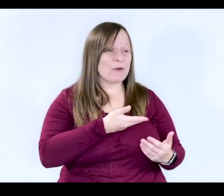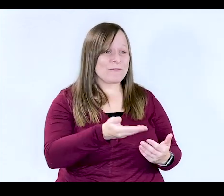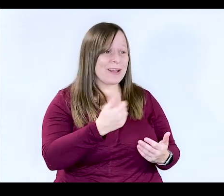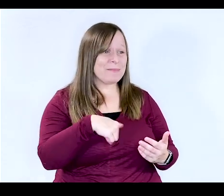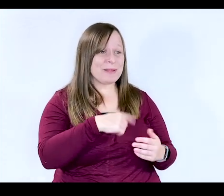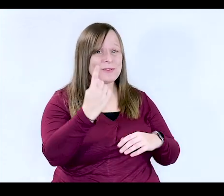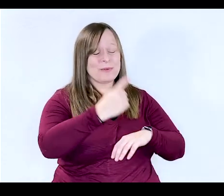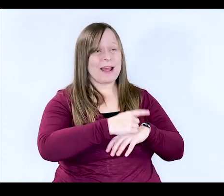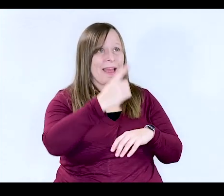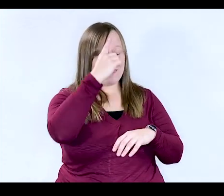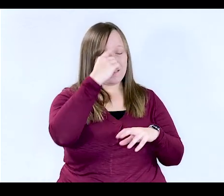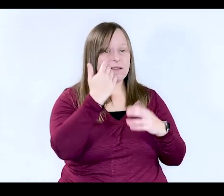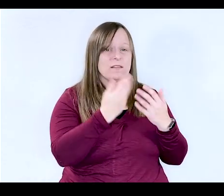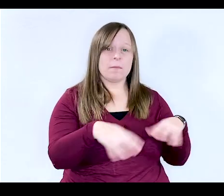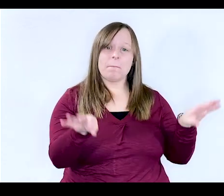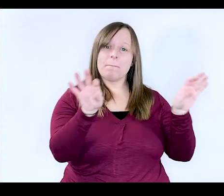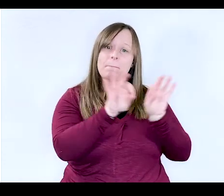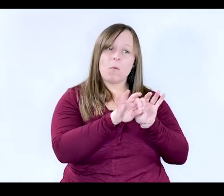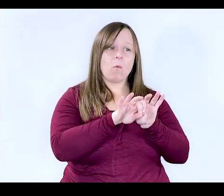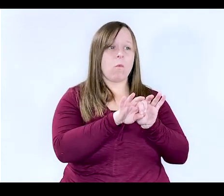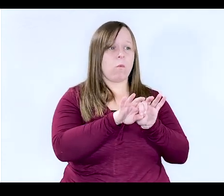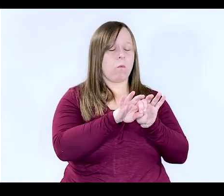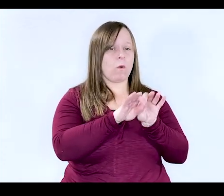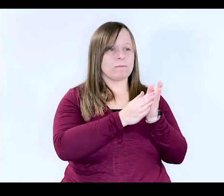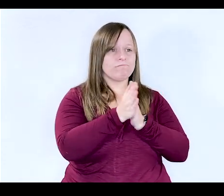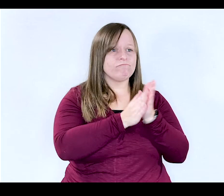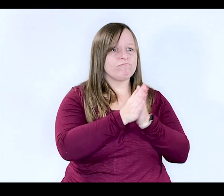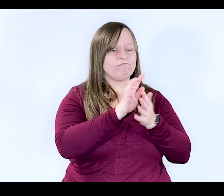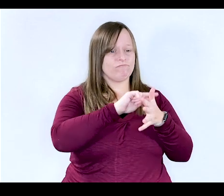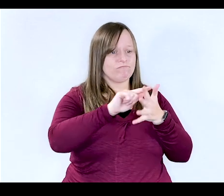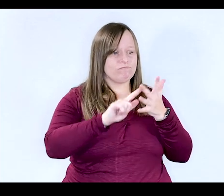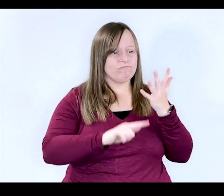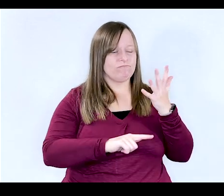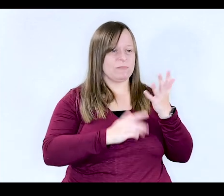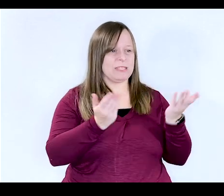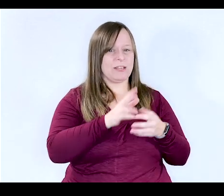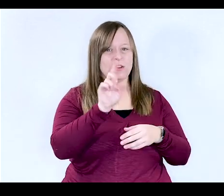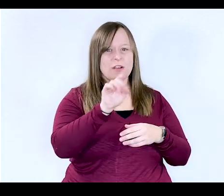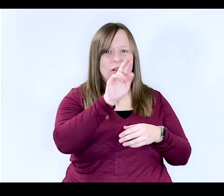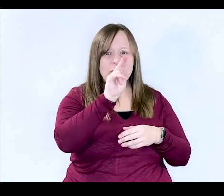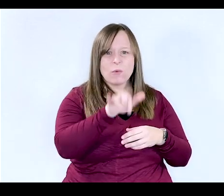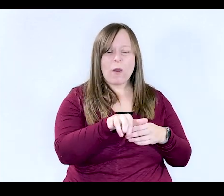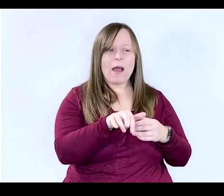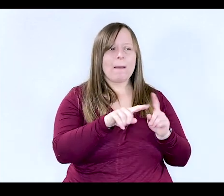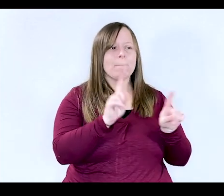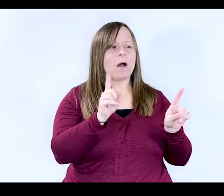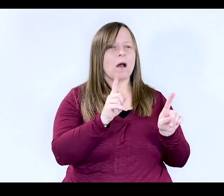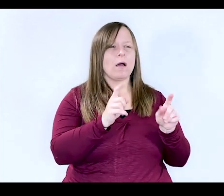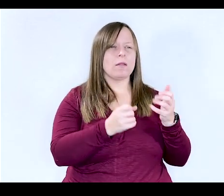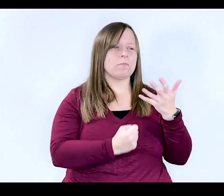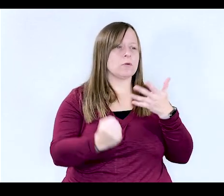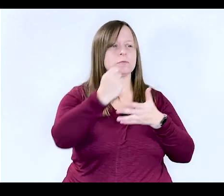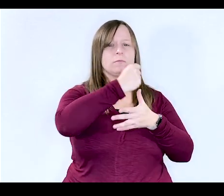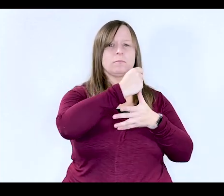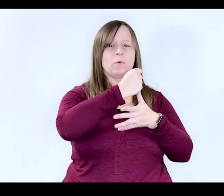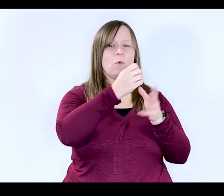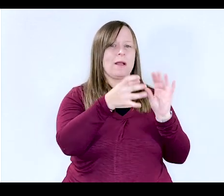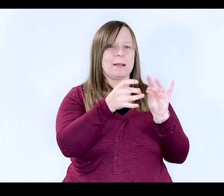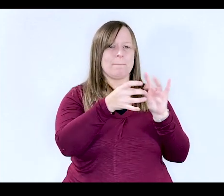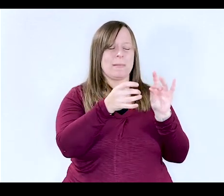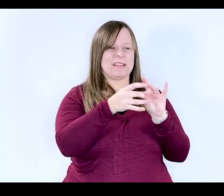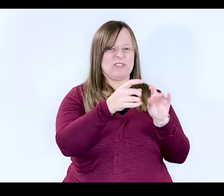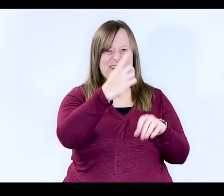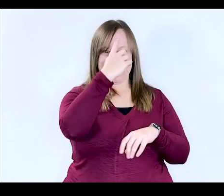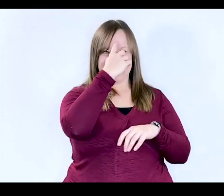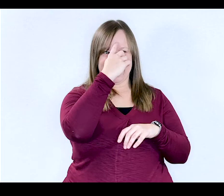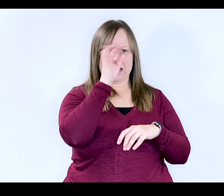for having me today. I think it's such an important set of initiatives here that we've done at DRNY. But the most important message that I